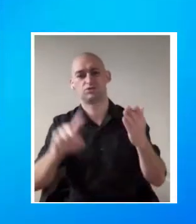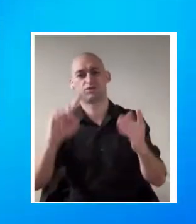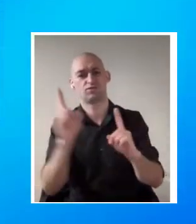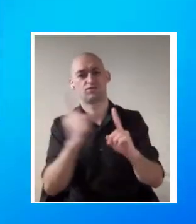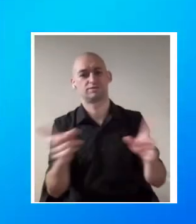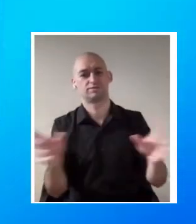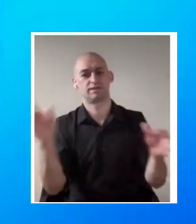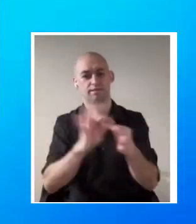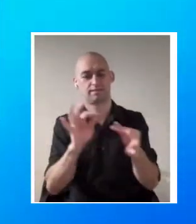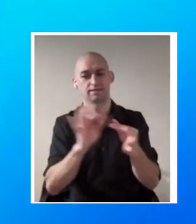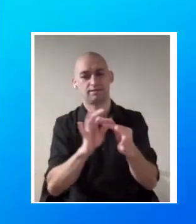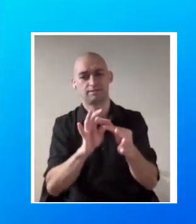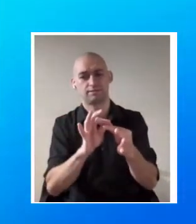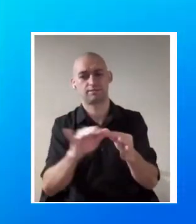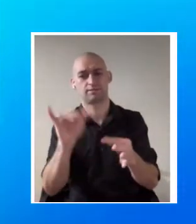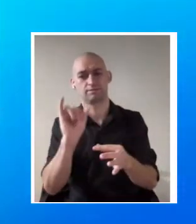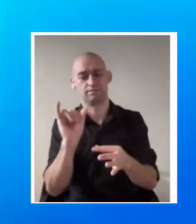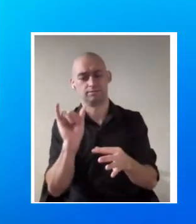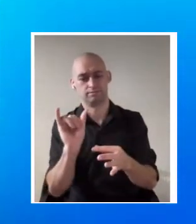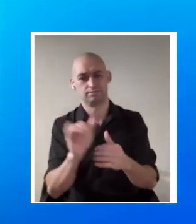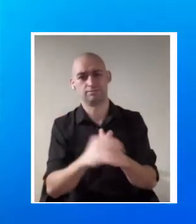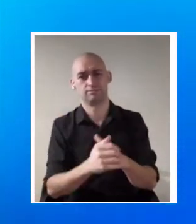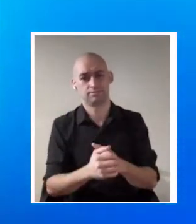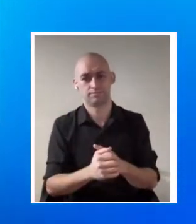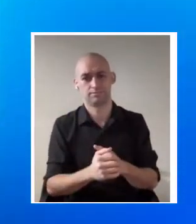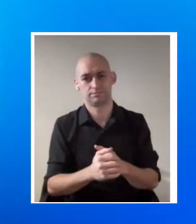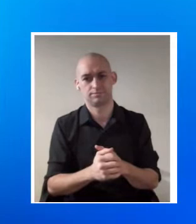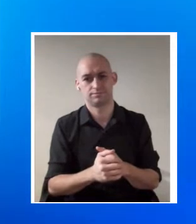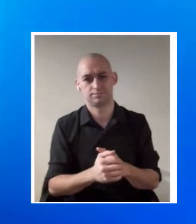current activities by district.